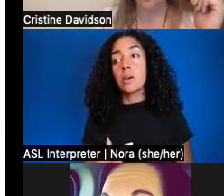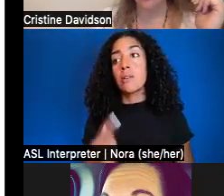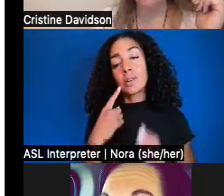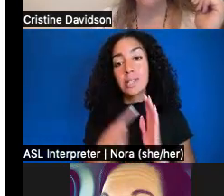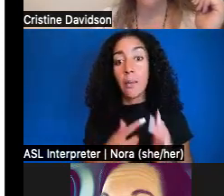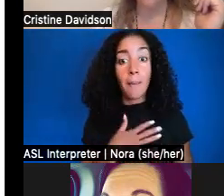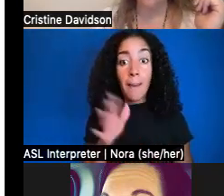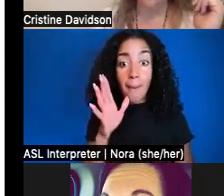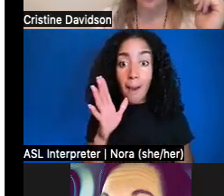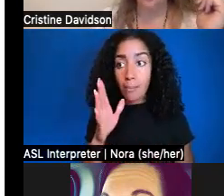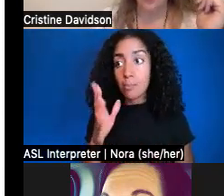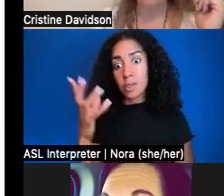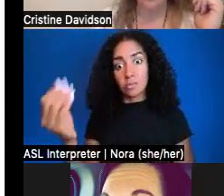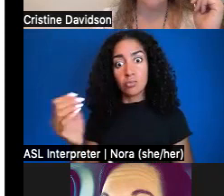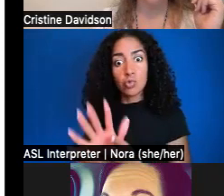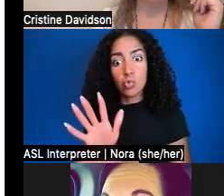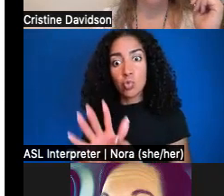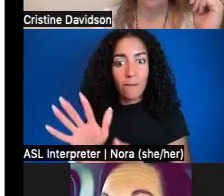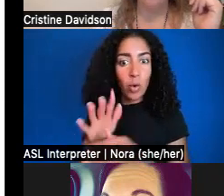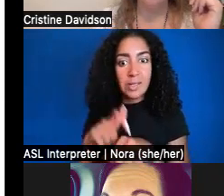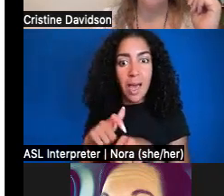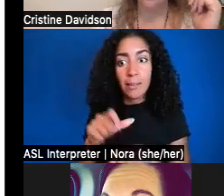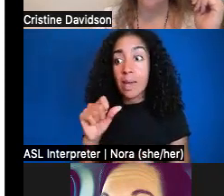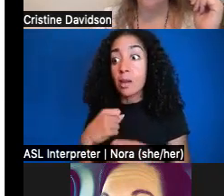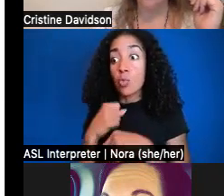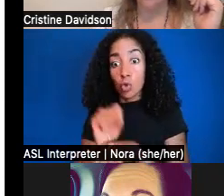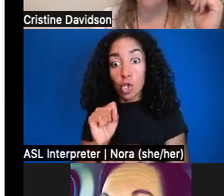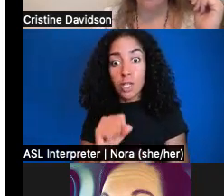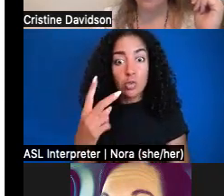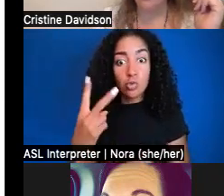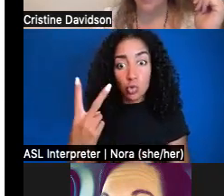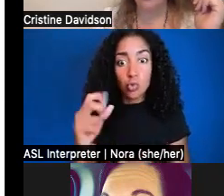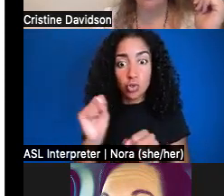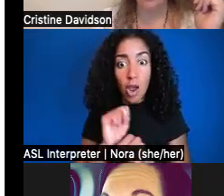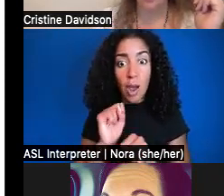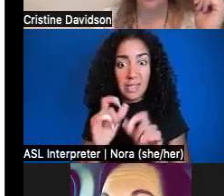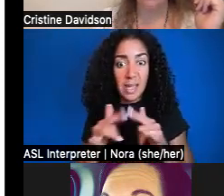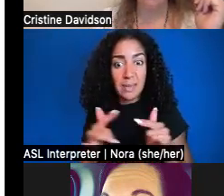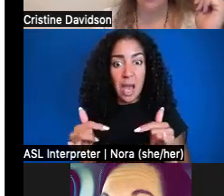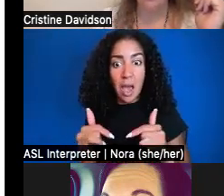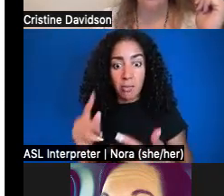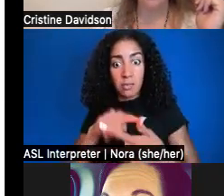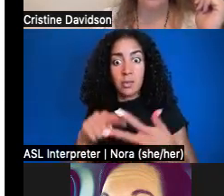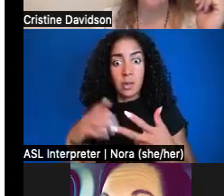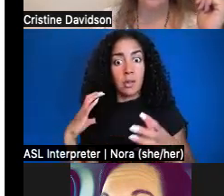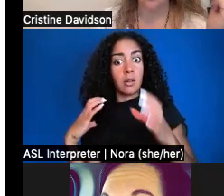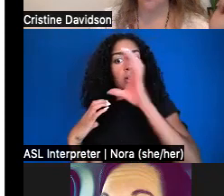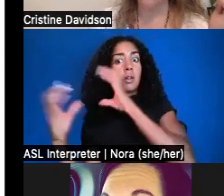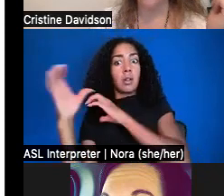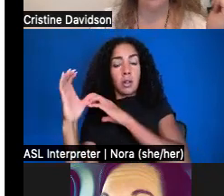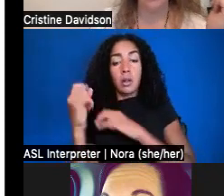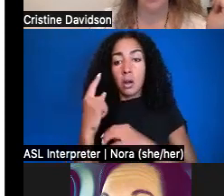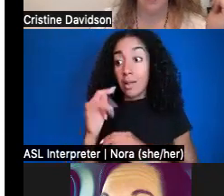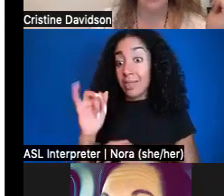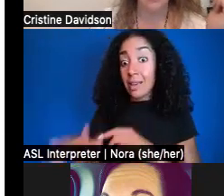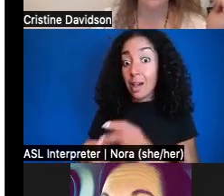working 2 jobs just to try to make it, right? And so a family like that can be targeted for violence because they know